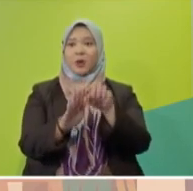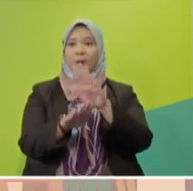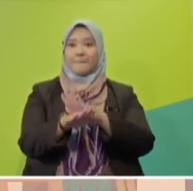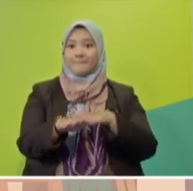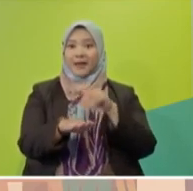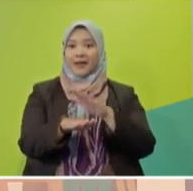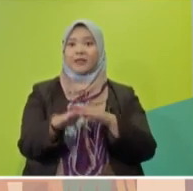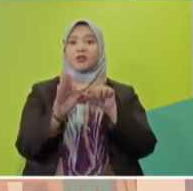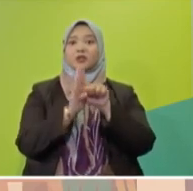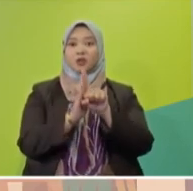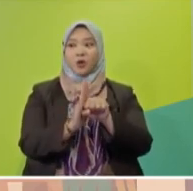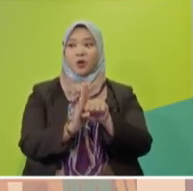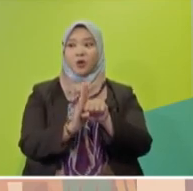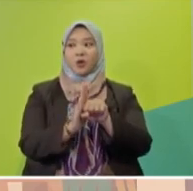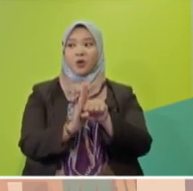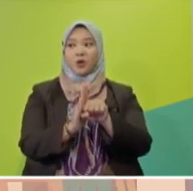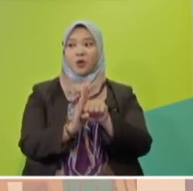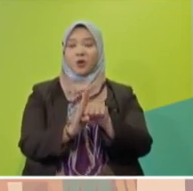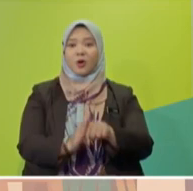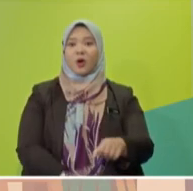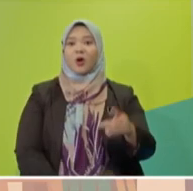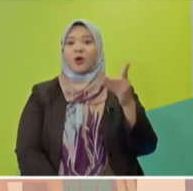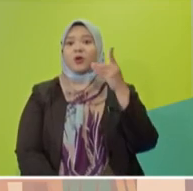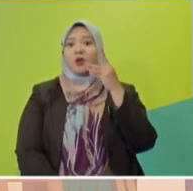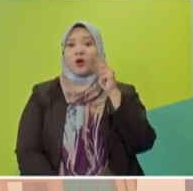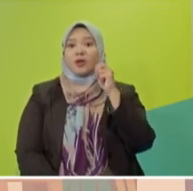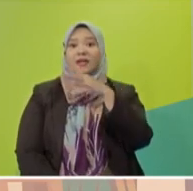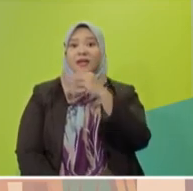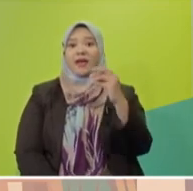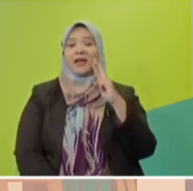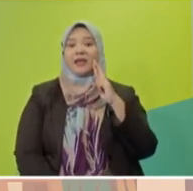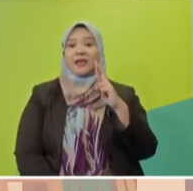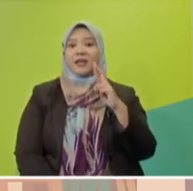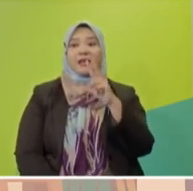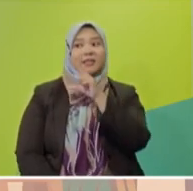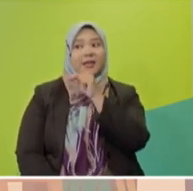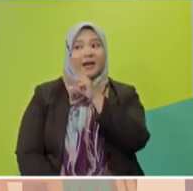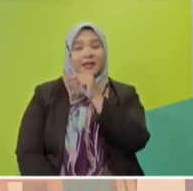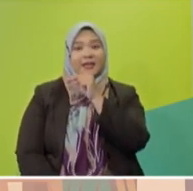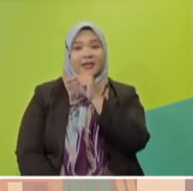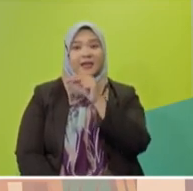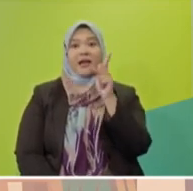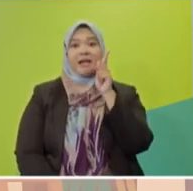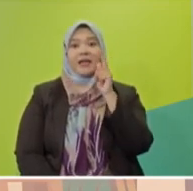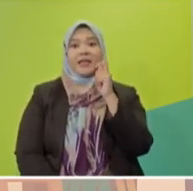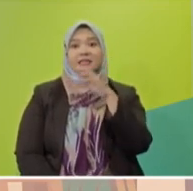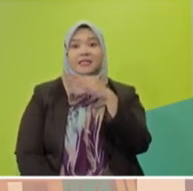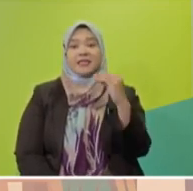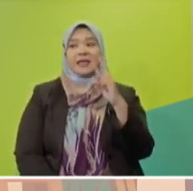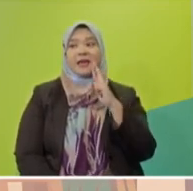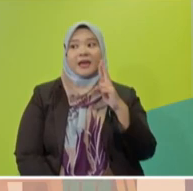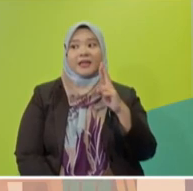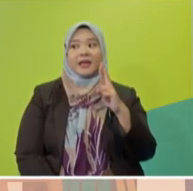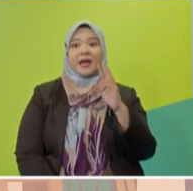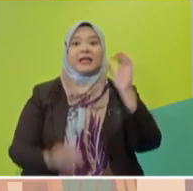her duck. Yes. Katie and her cow. Thunder and his parrot. Misty and